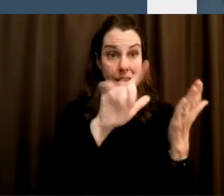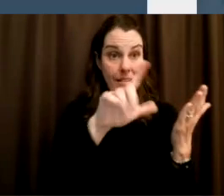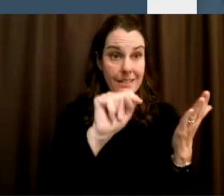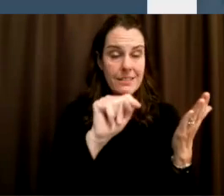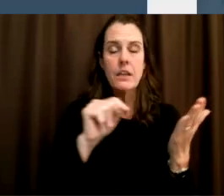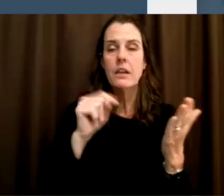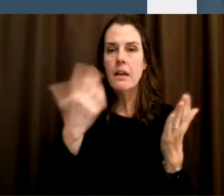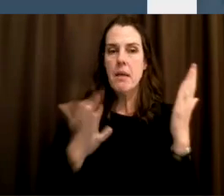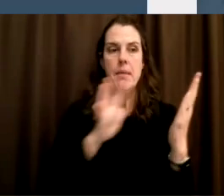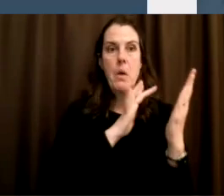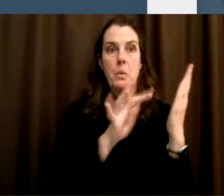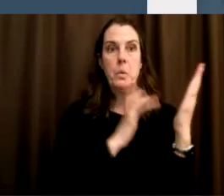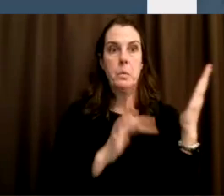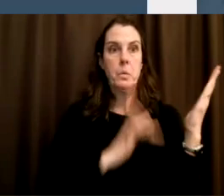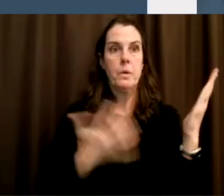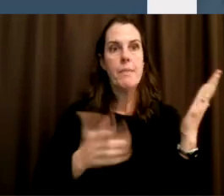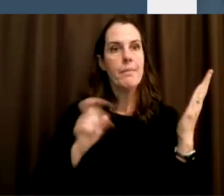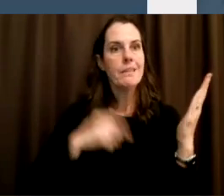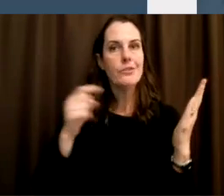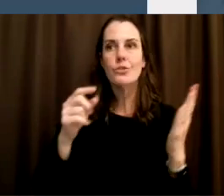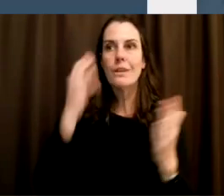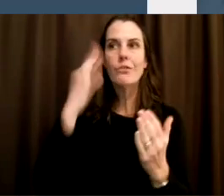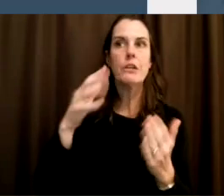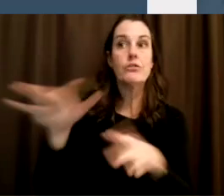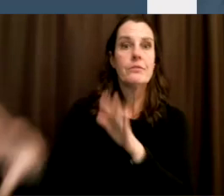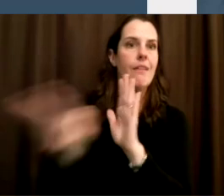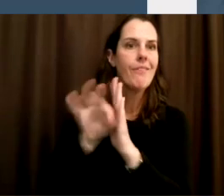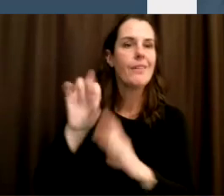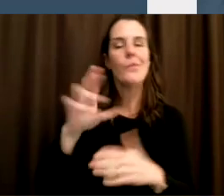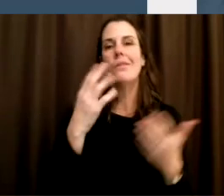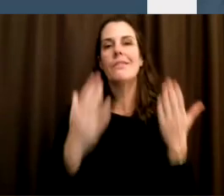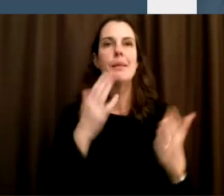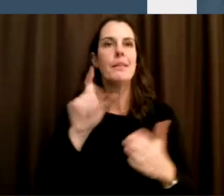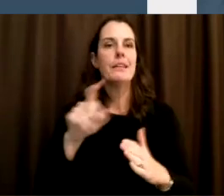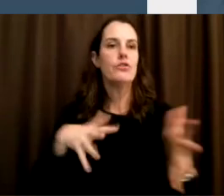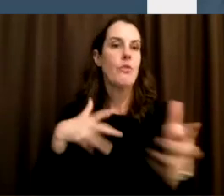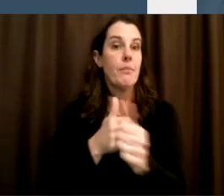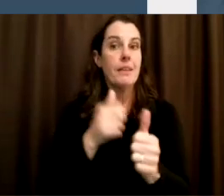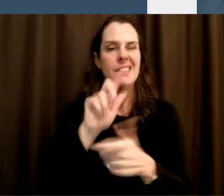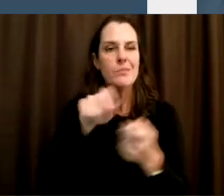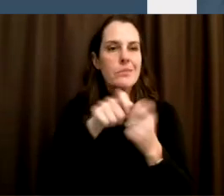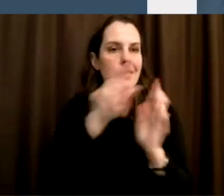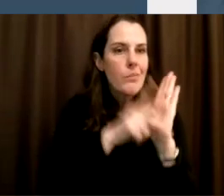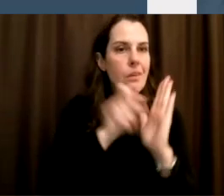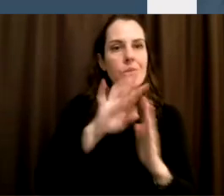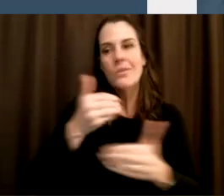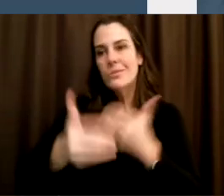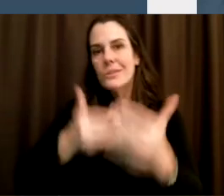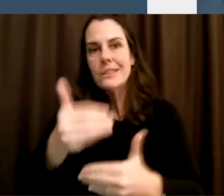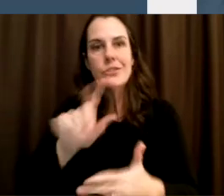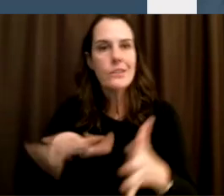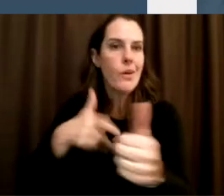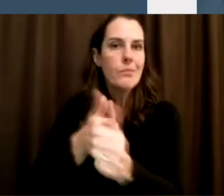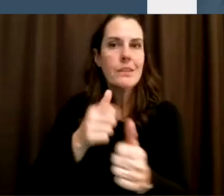piece of information that you need to pull, or maybe you realize that you need to update a policy or procedure to align